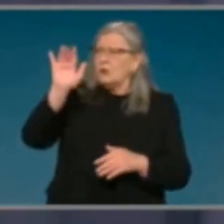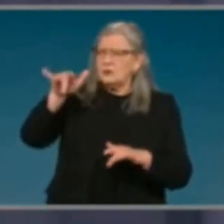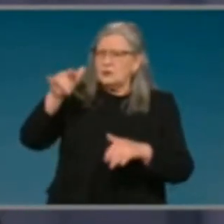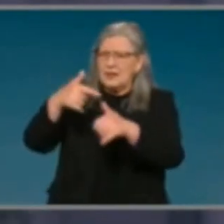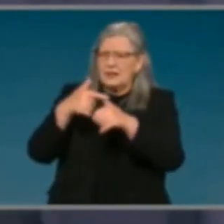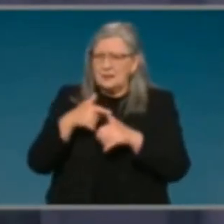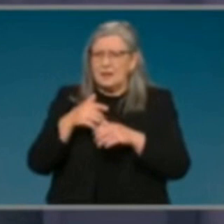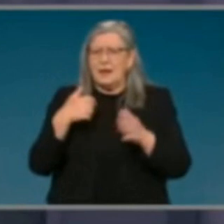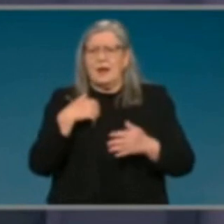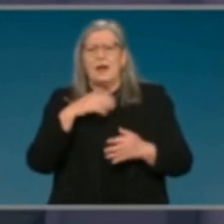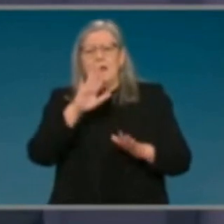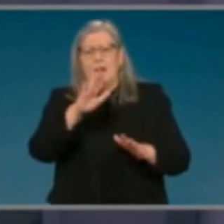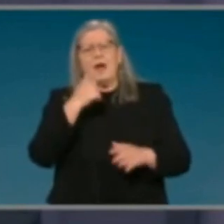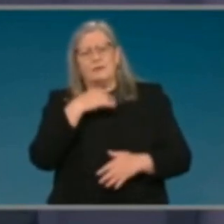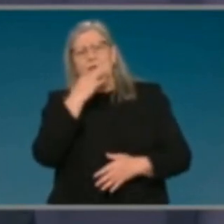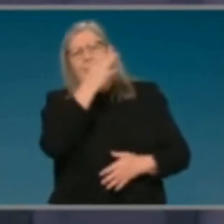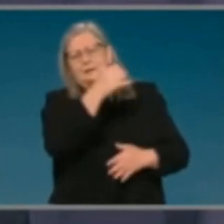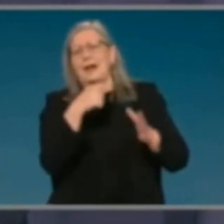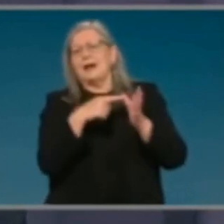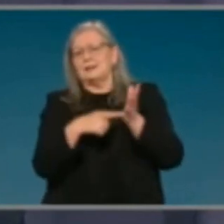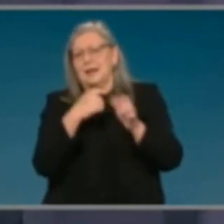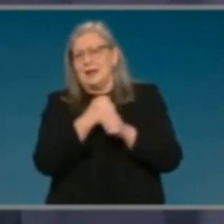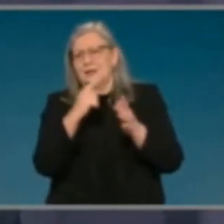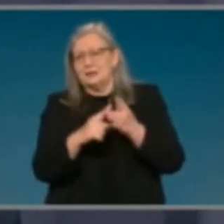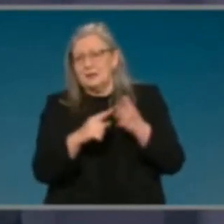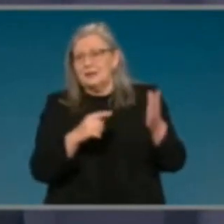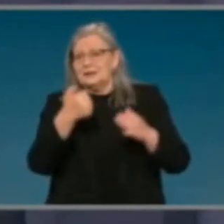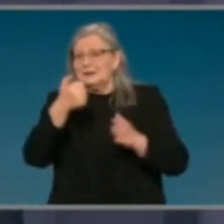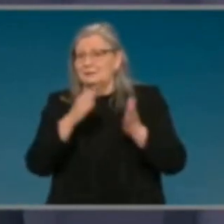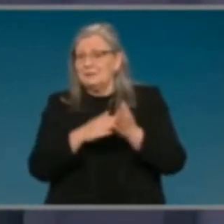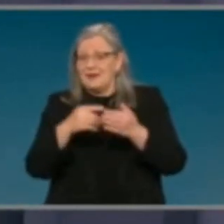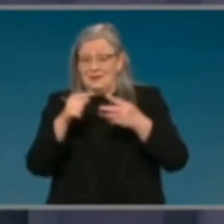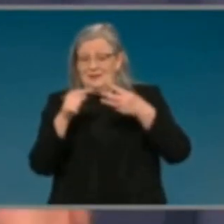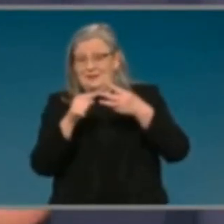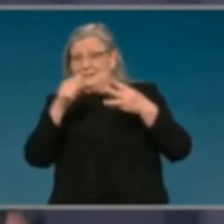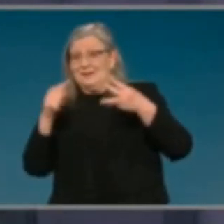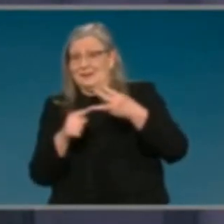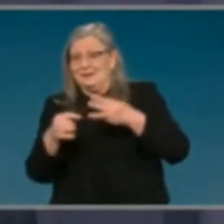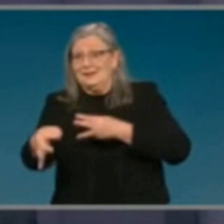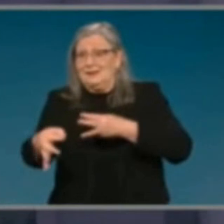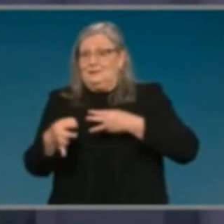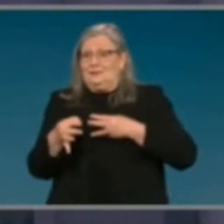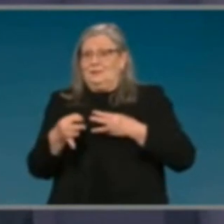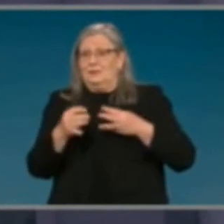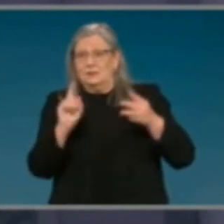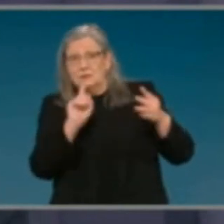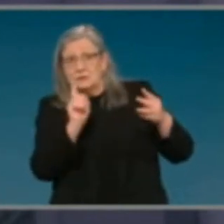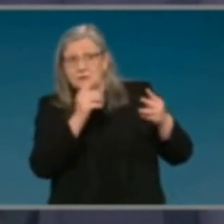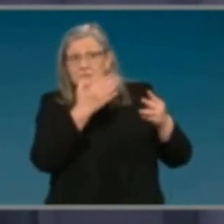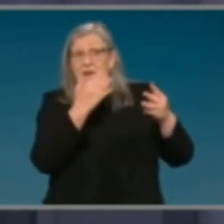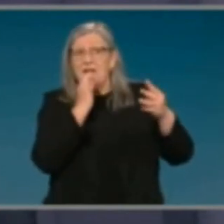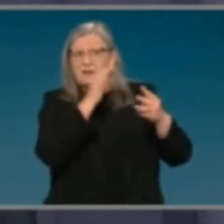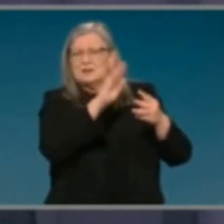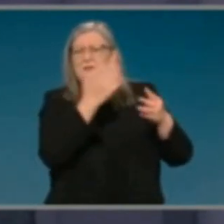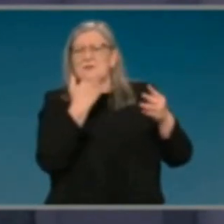if they provide advice that there is a change that's required, then we'll take it. I wouldn't